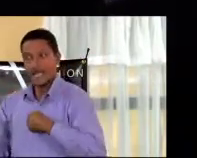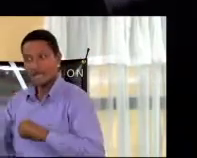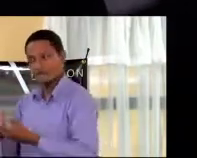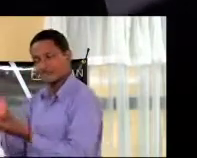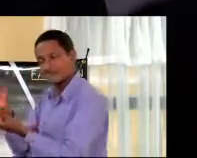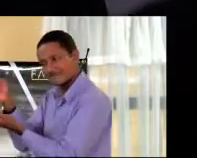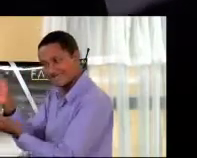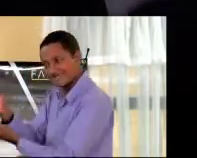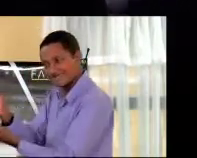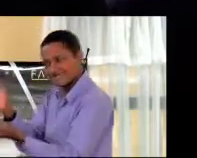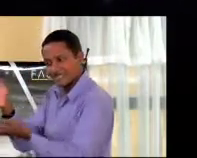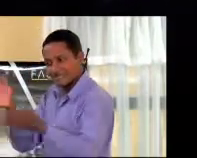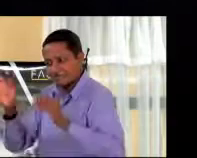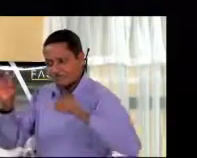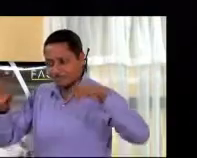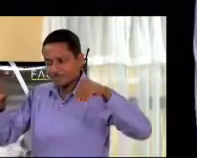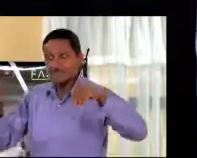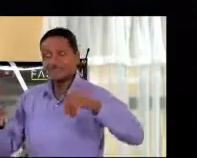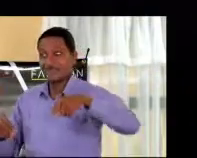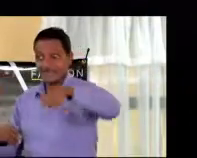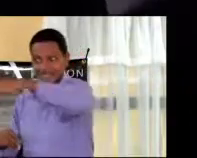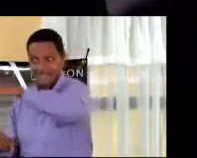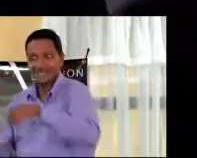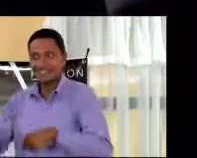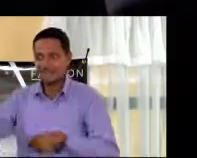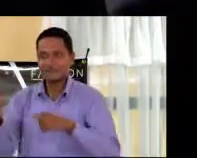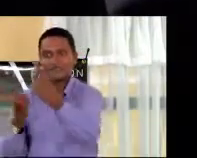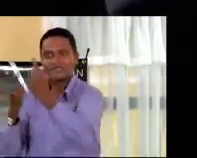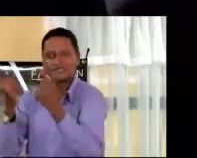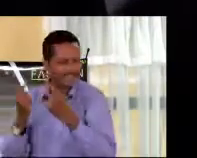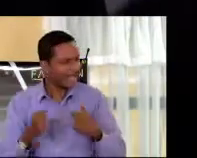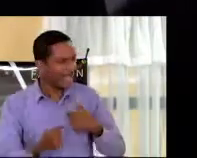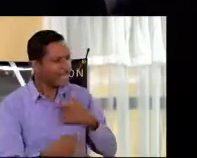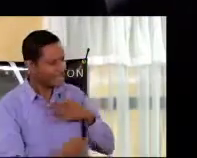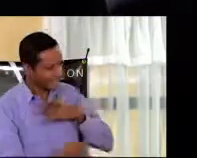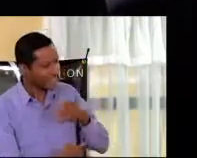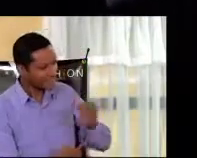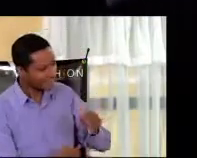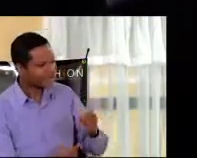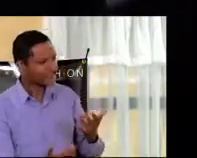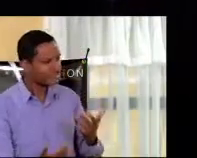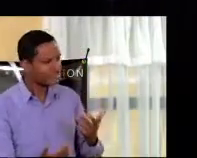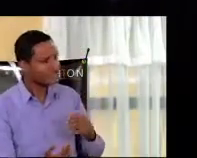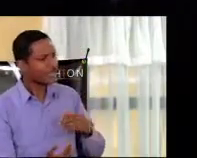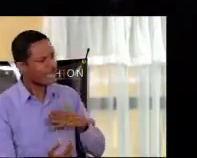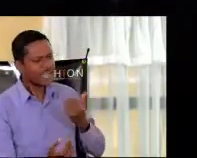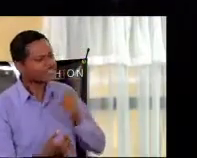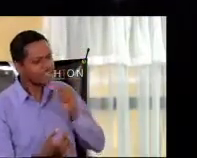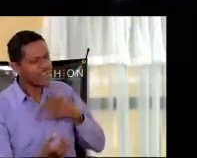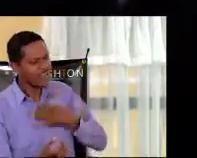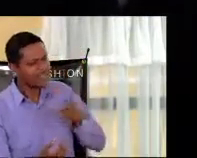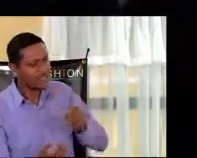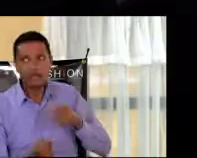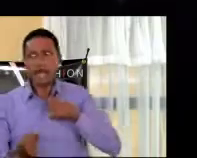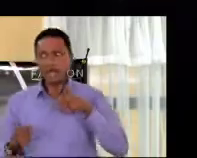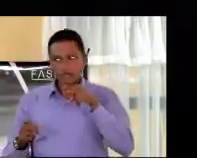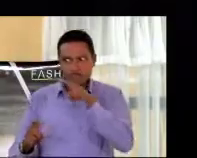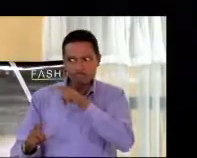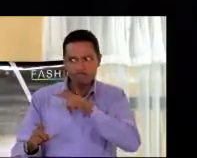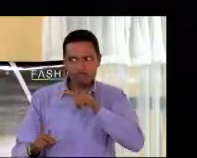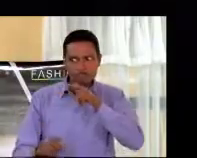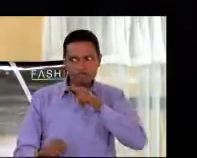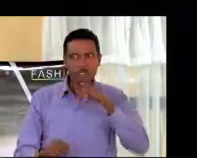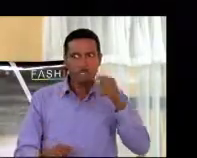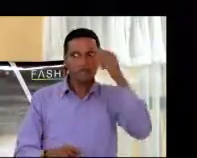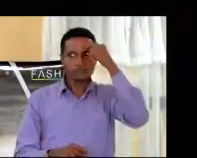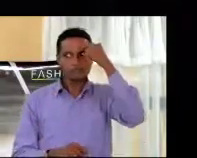telling me, okay, I like this, I do like this, whatever, whatever, whatever. And I would tweak my products. Now, understand, it's not tweaking the brand,